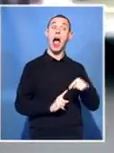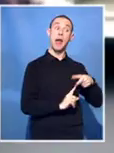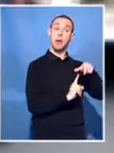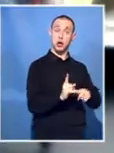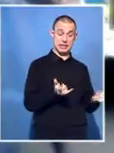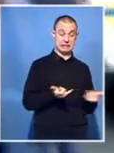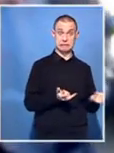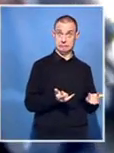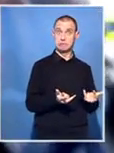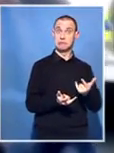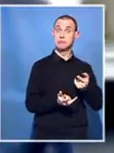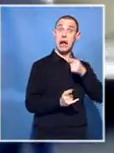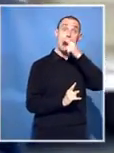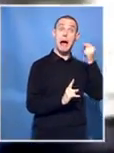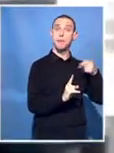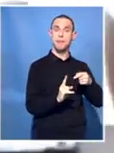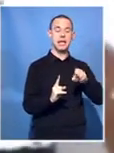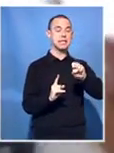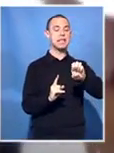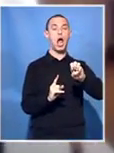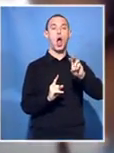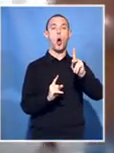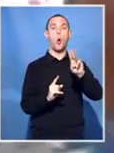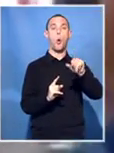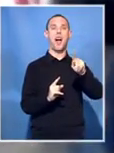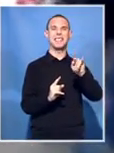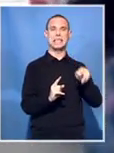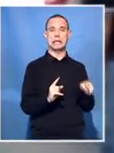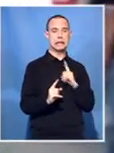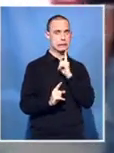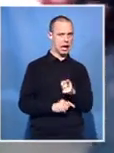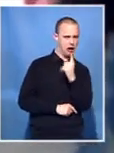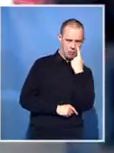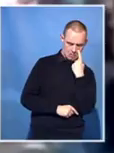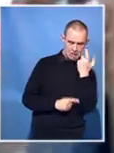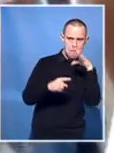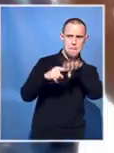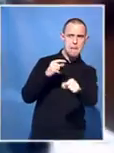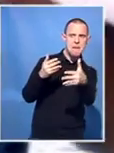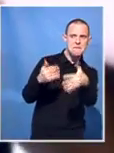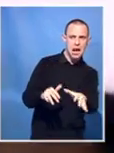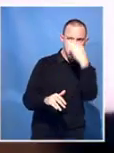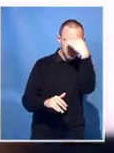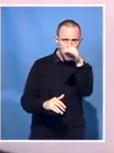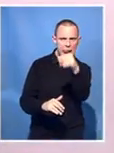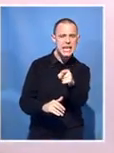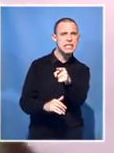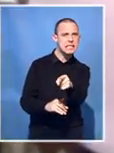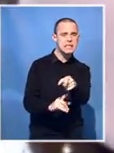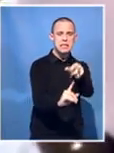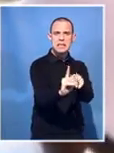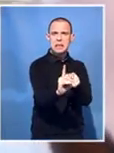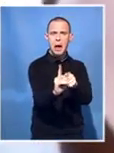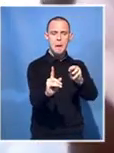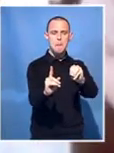vendor Mahlatsi Sikwati, described a scuffle between Macia and police over the returning of his driver's